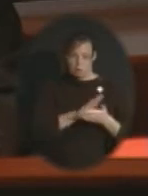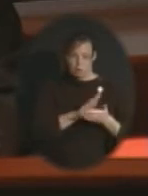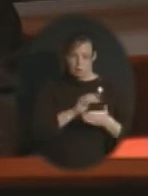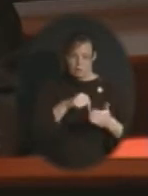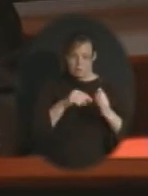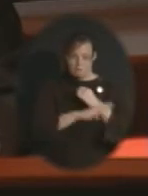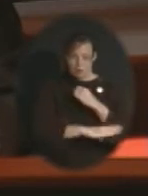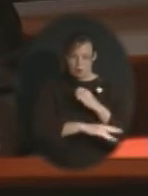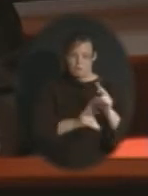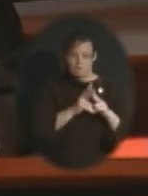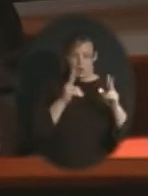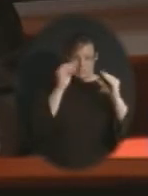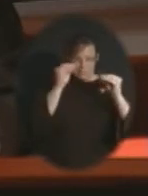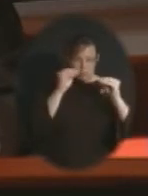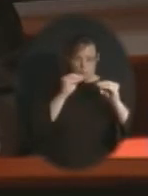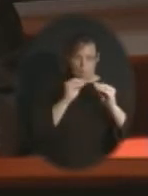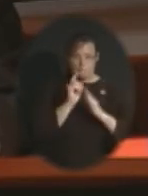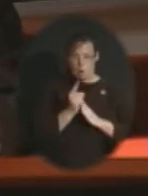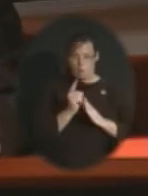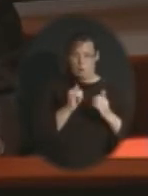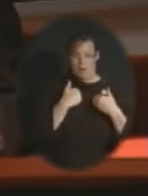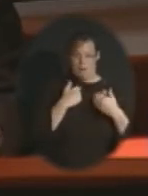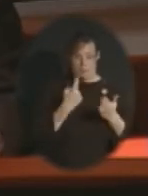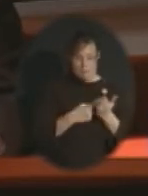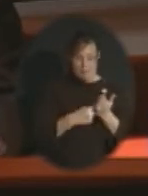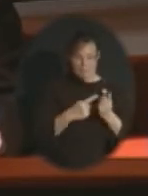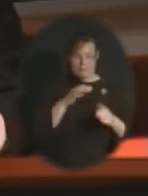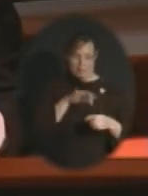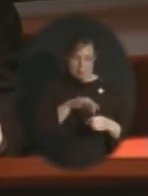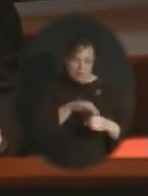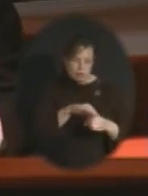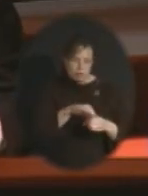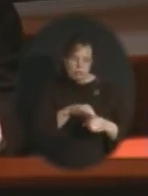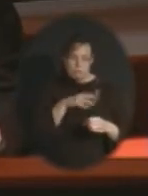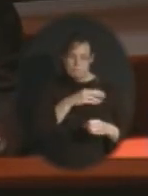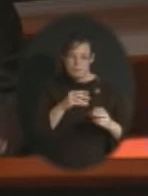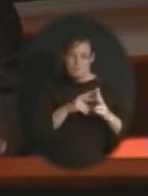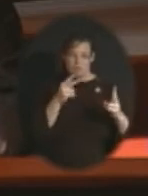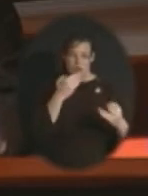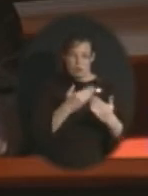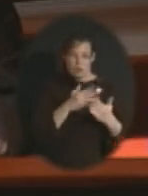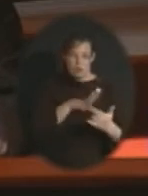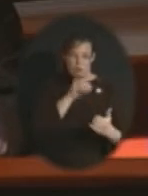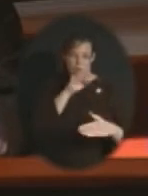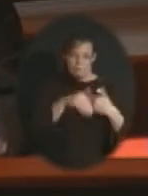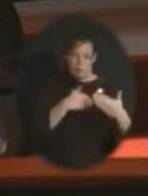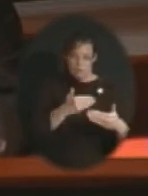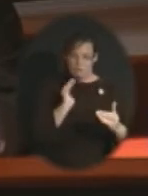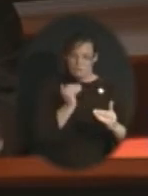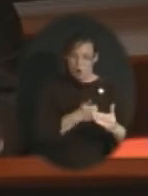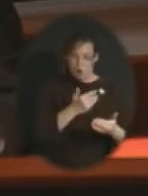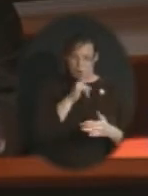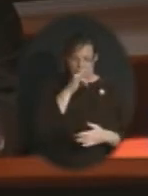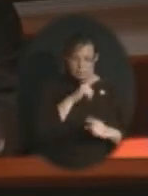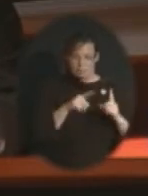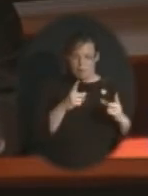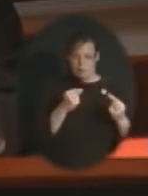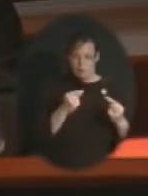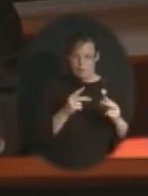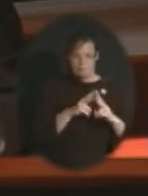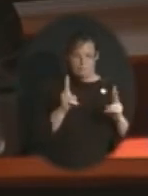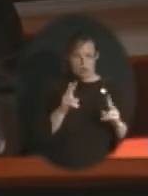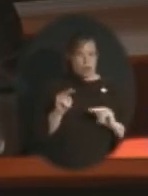it's a very teachable moment that we have debates and elections, and that's a very good learning process for our kids. But we do it from a very